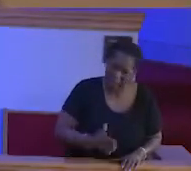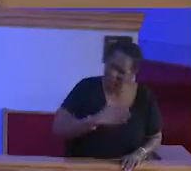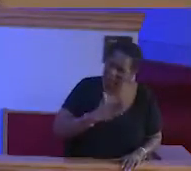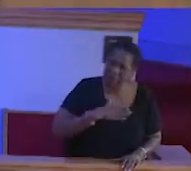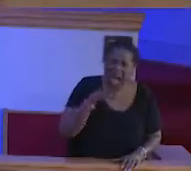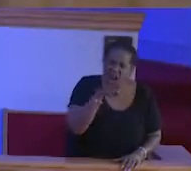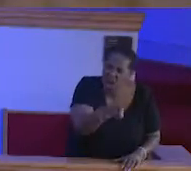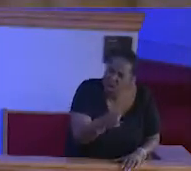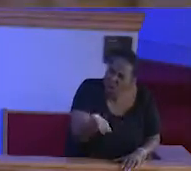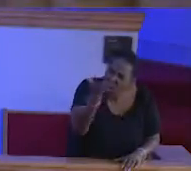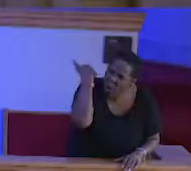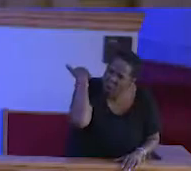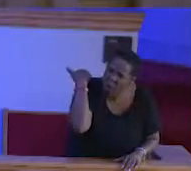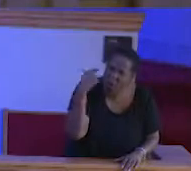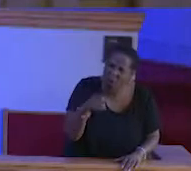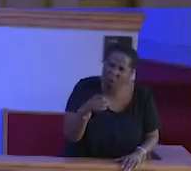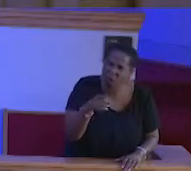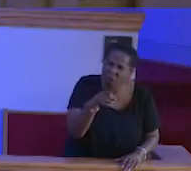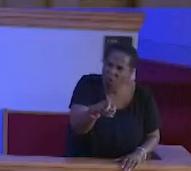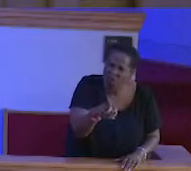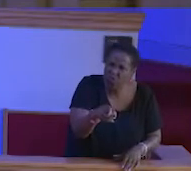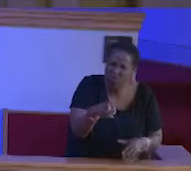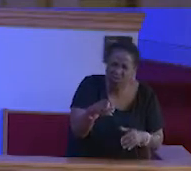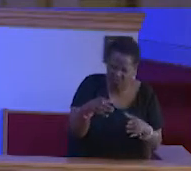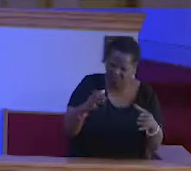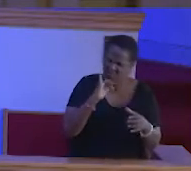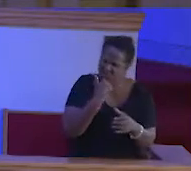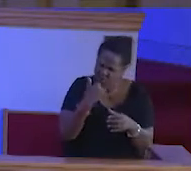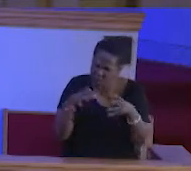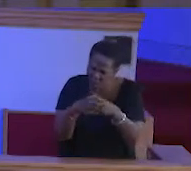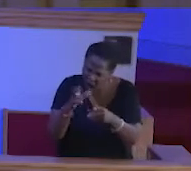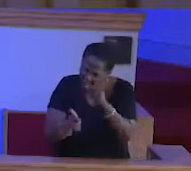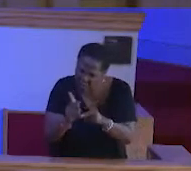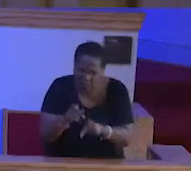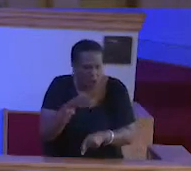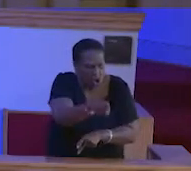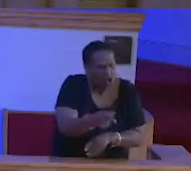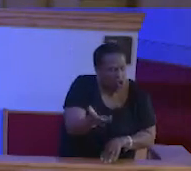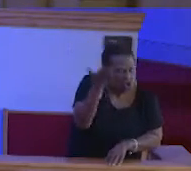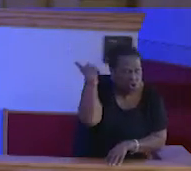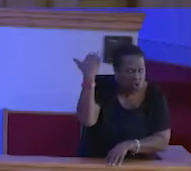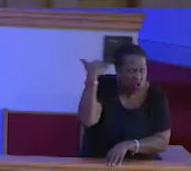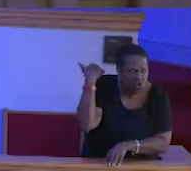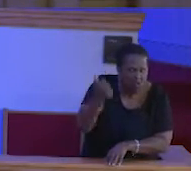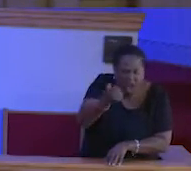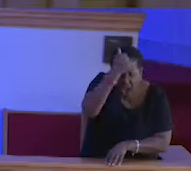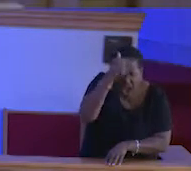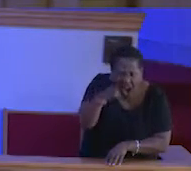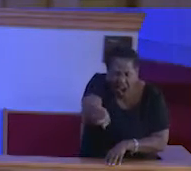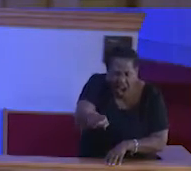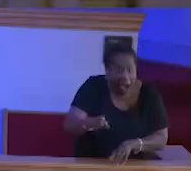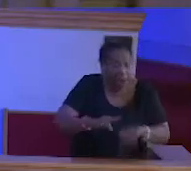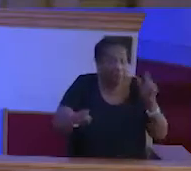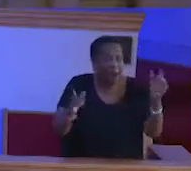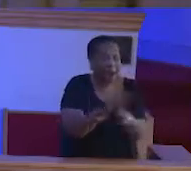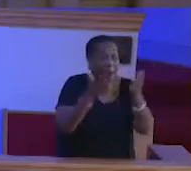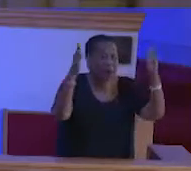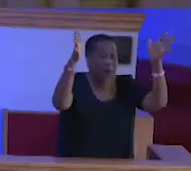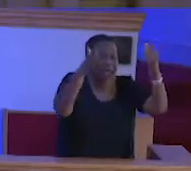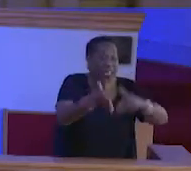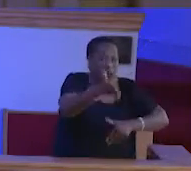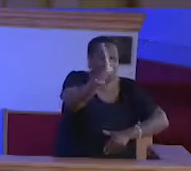You used to run with the wrong crowd and you used to be a knucklehead. But praise be to